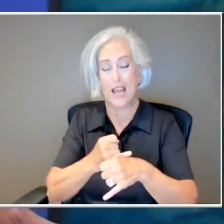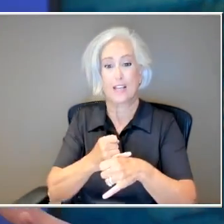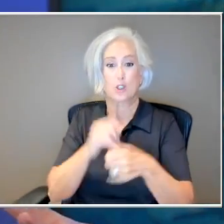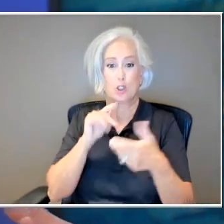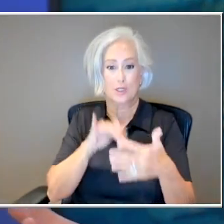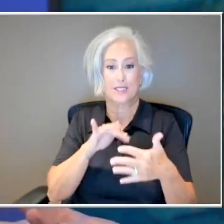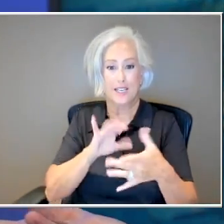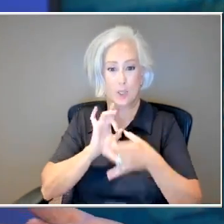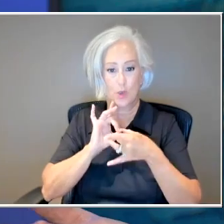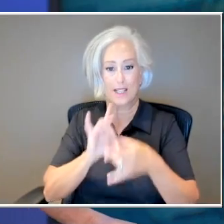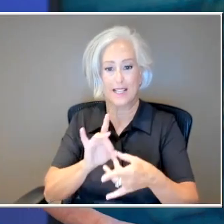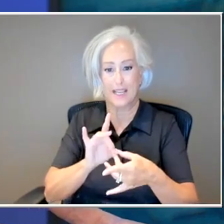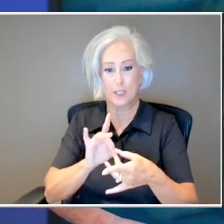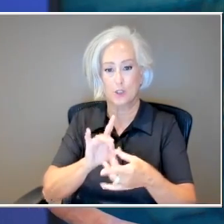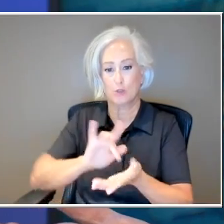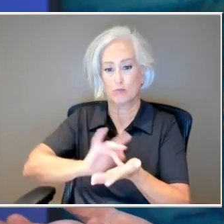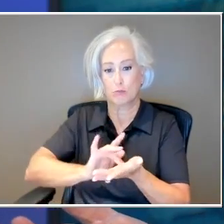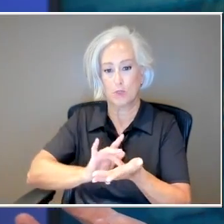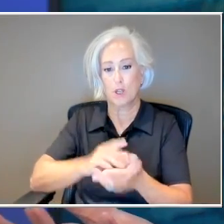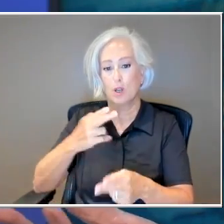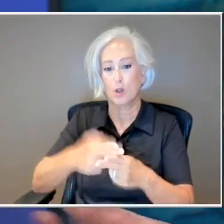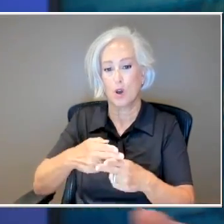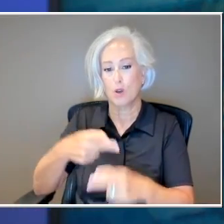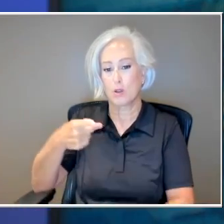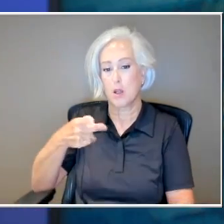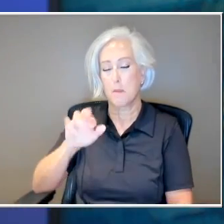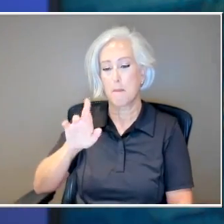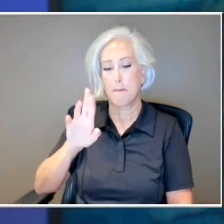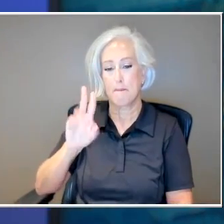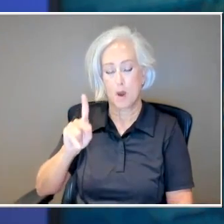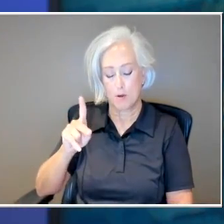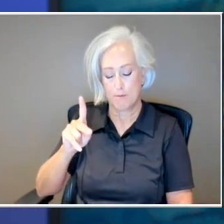about these drugs called PARP inhibitors that